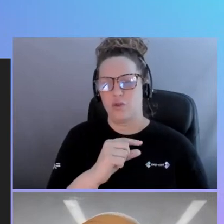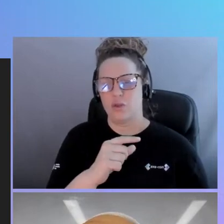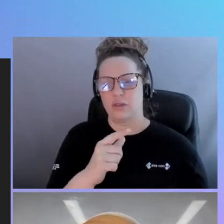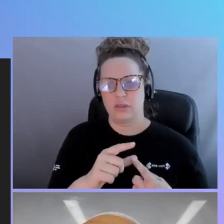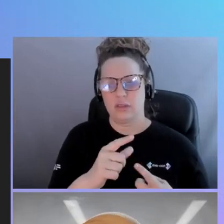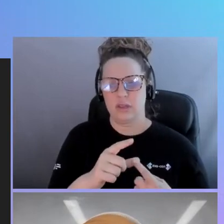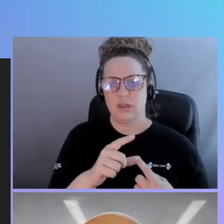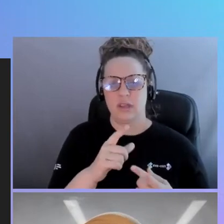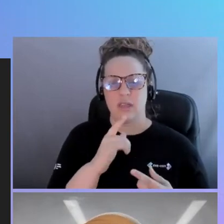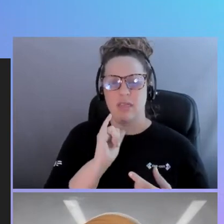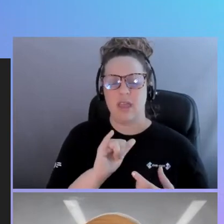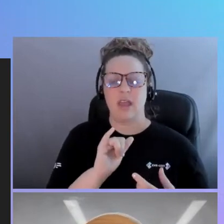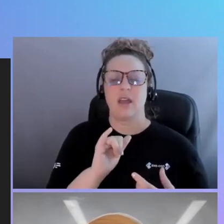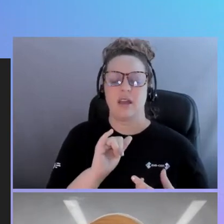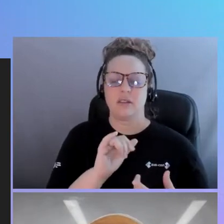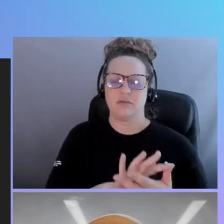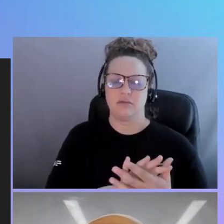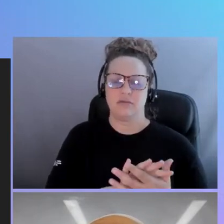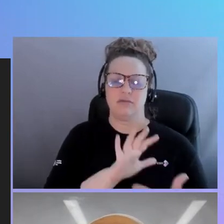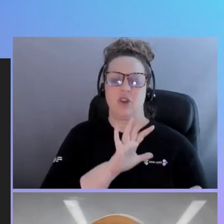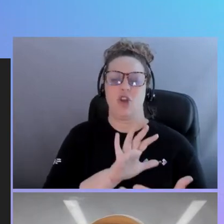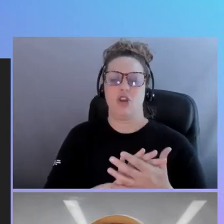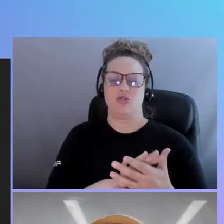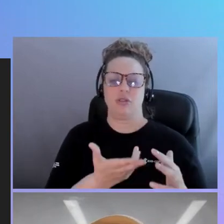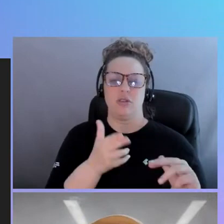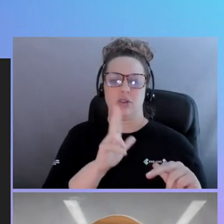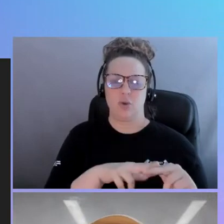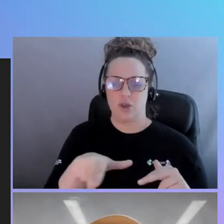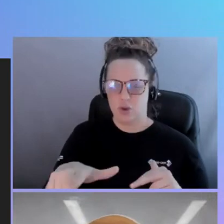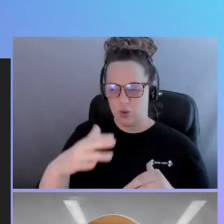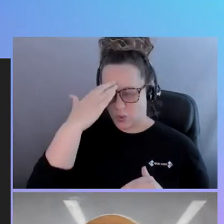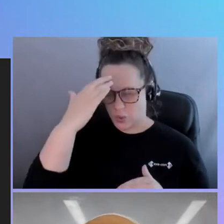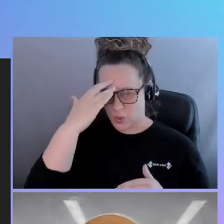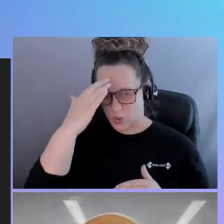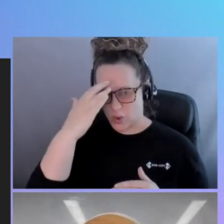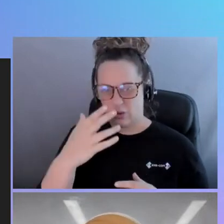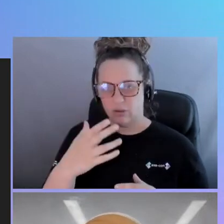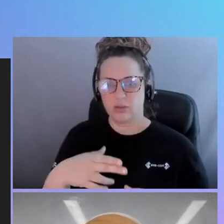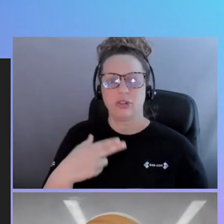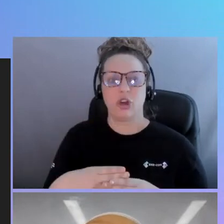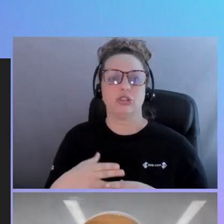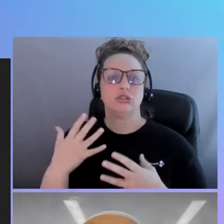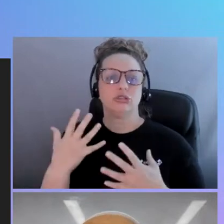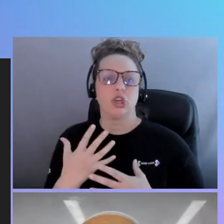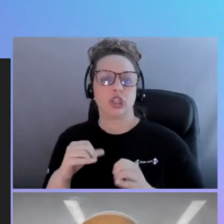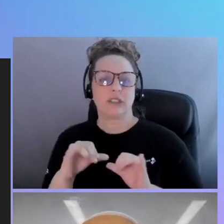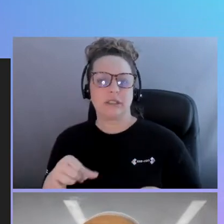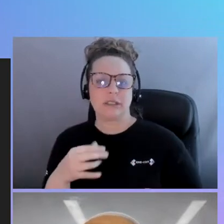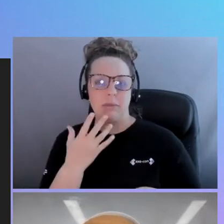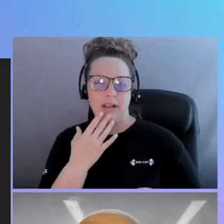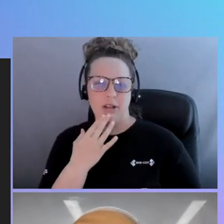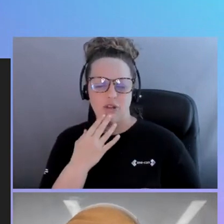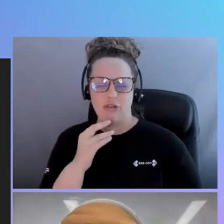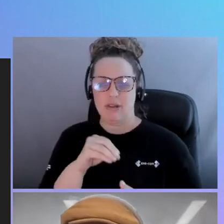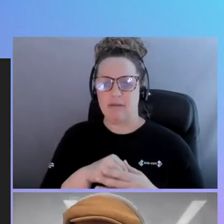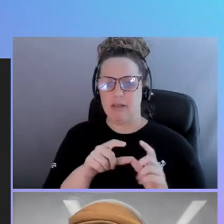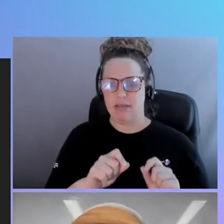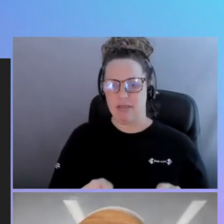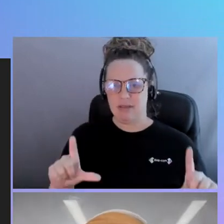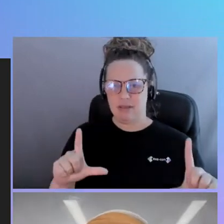increased contrast in settings. And if you're a developer, you'll know it as darker system colors. In the slide, I'm